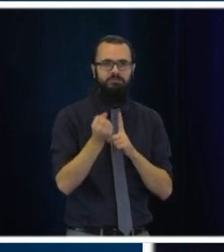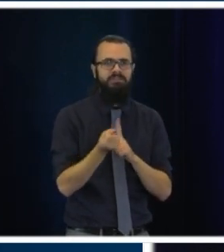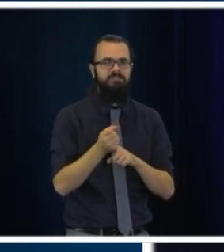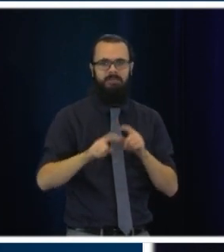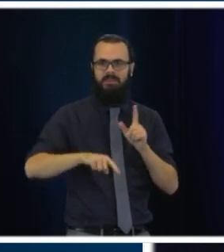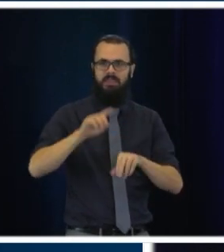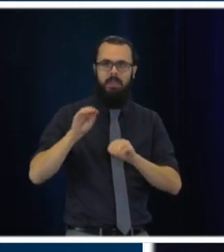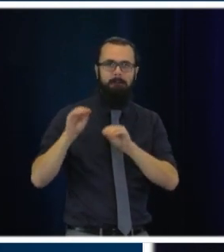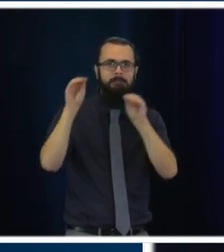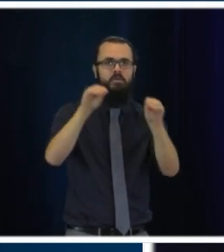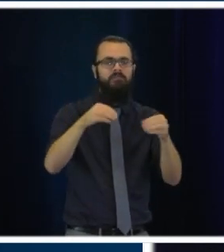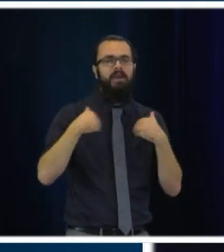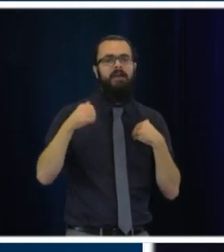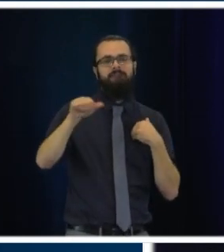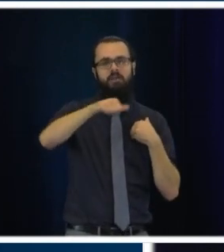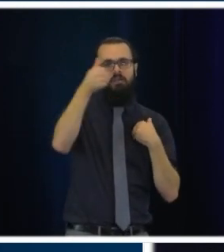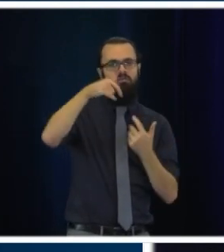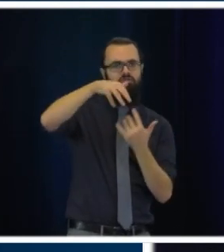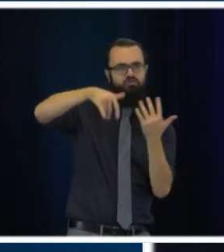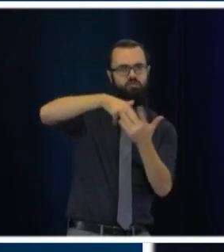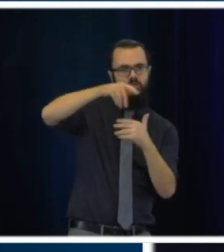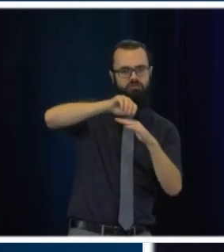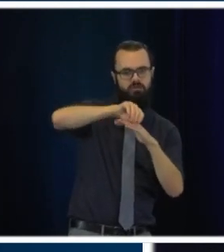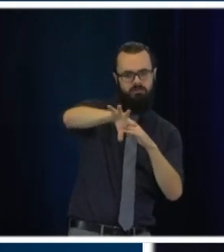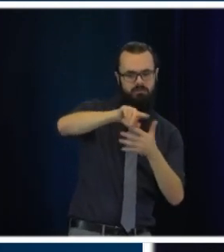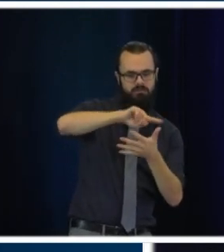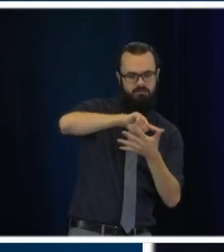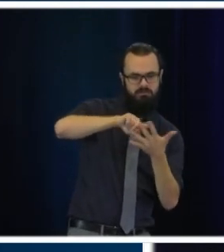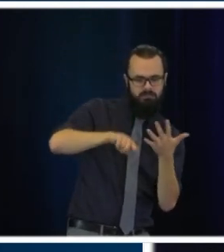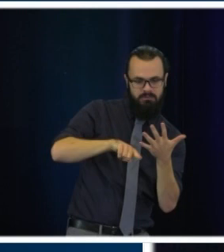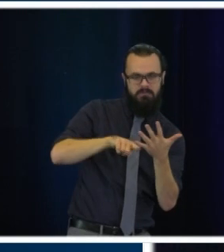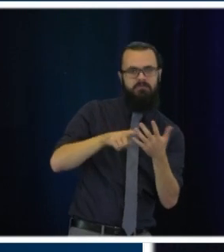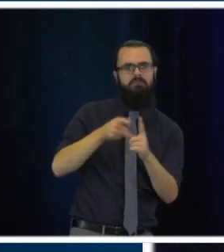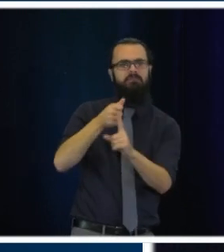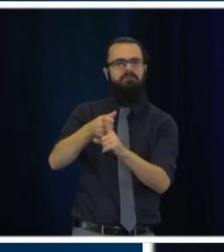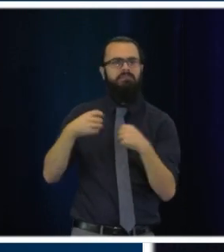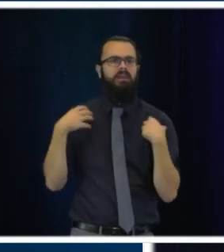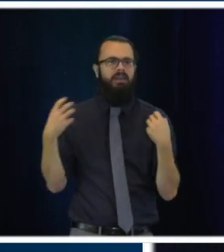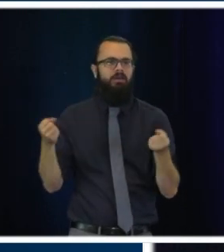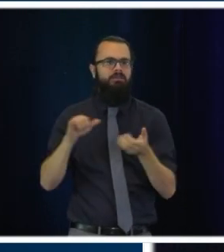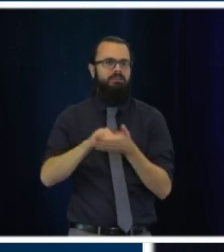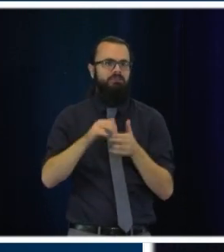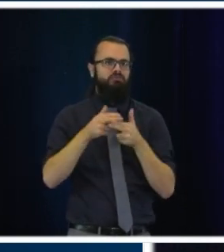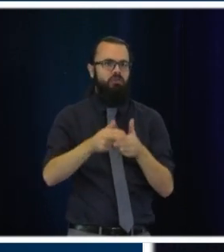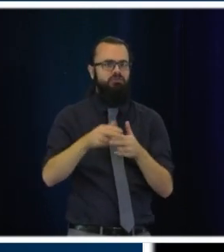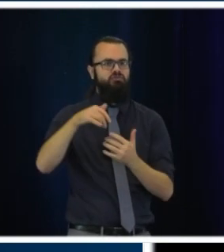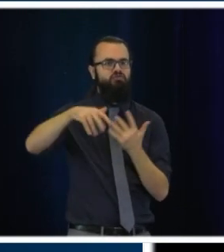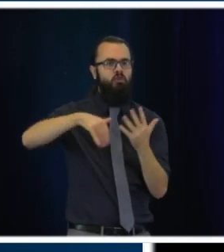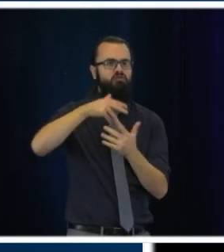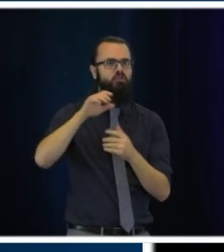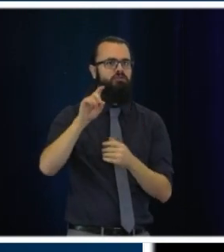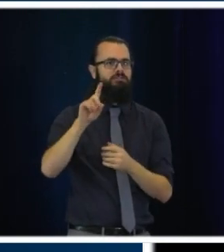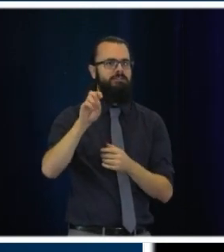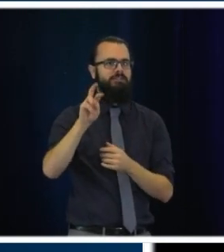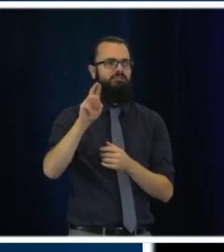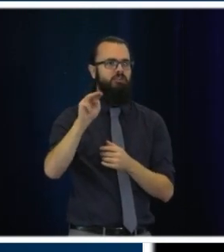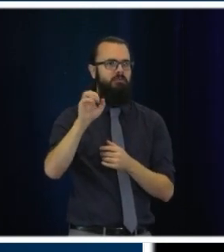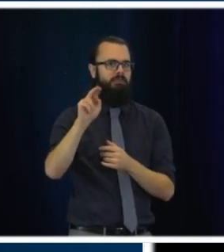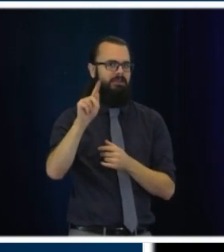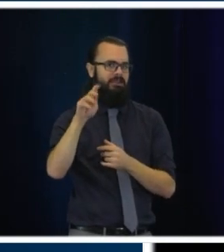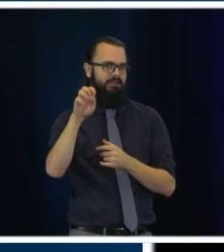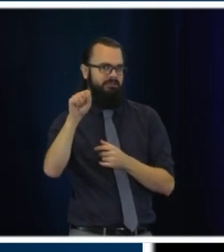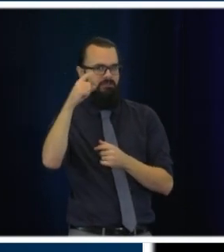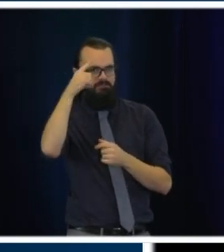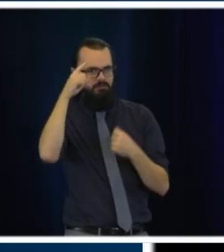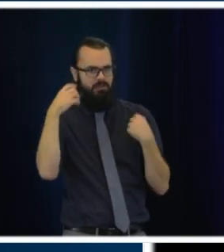are called the social determinants of health. So I love this tree because I think it's really a great visual depiction